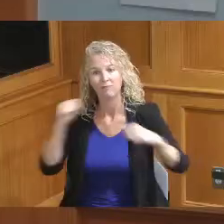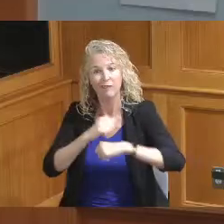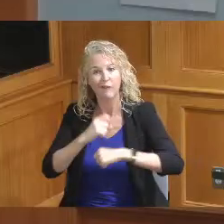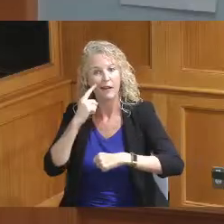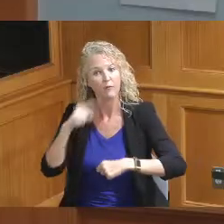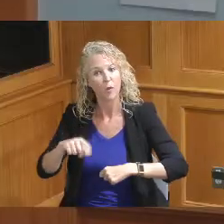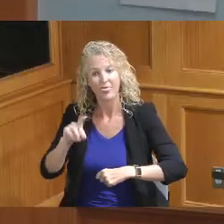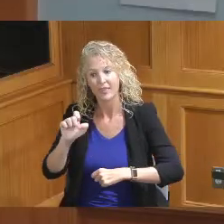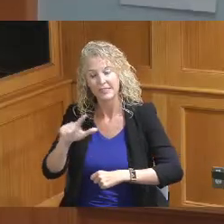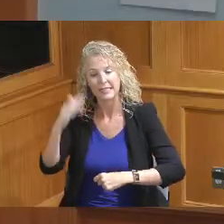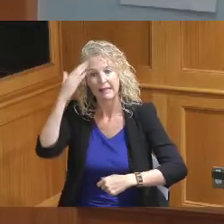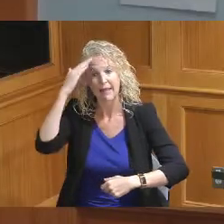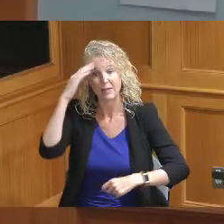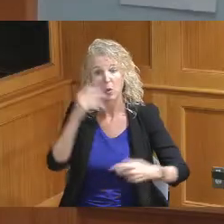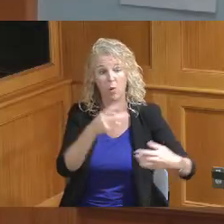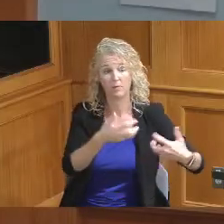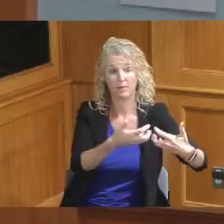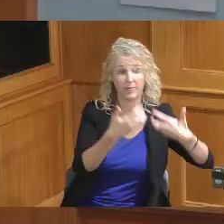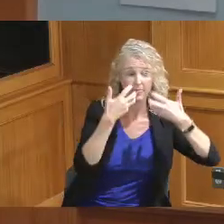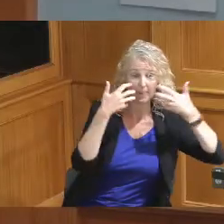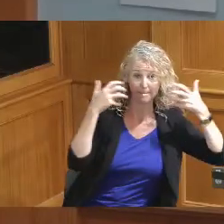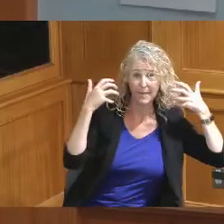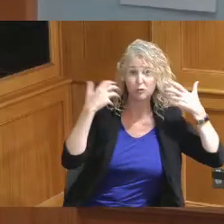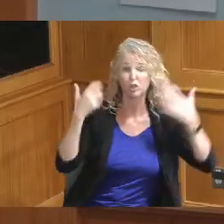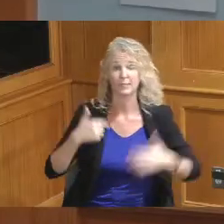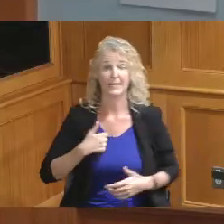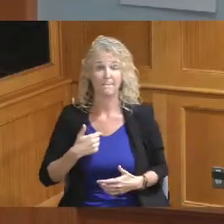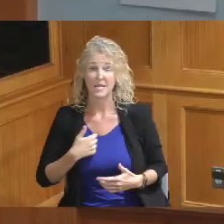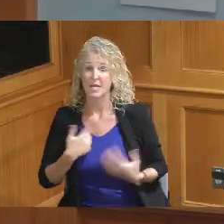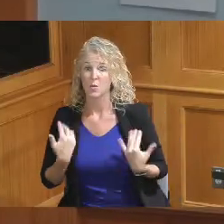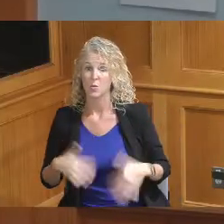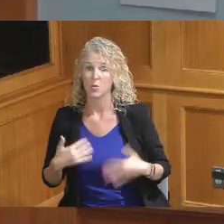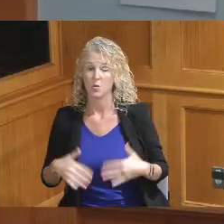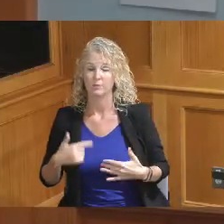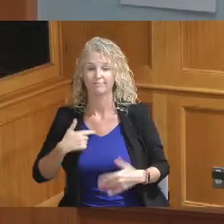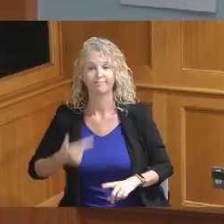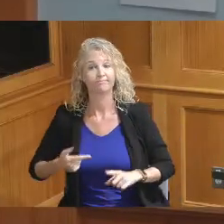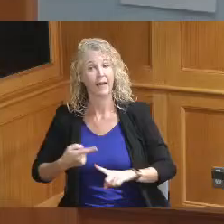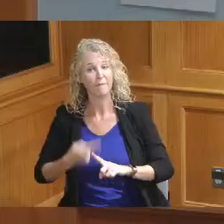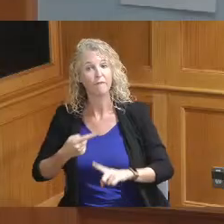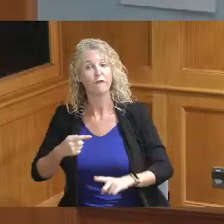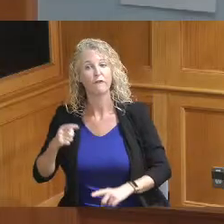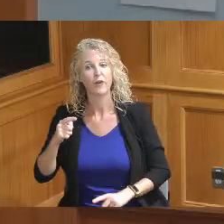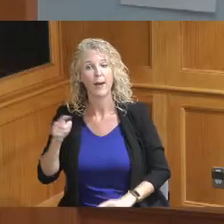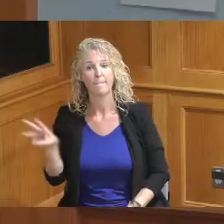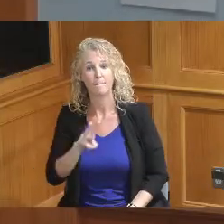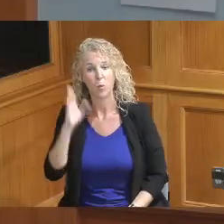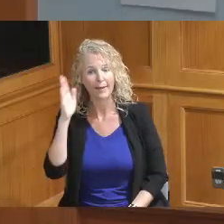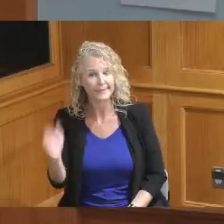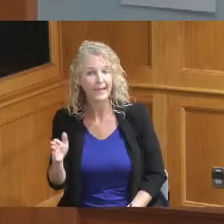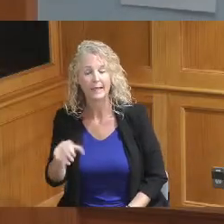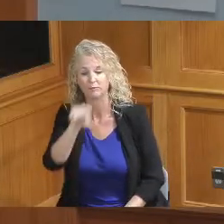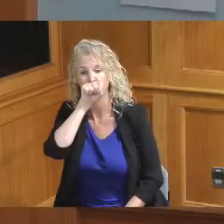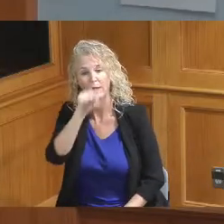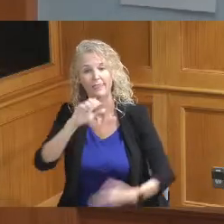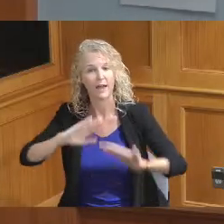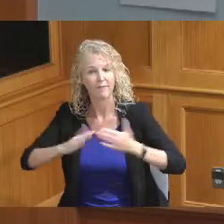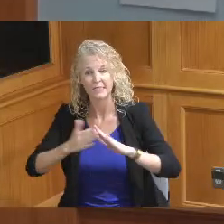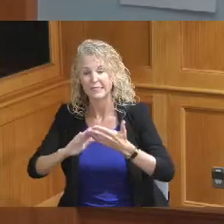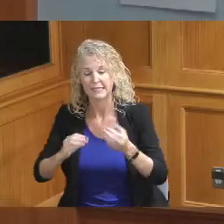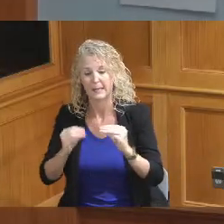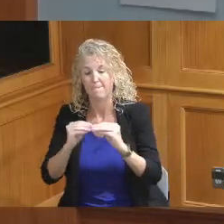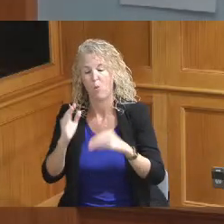been concessions on both sides. I'm a lifelong Cincinnati and West Side Cincinnati. I've been here my whole life. Love the city more than anything.